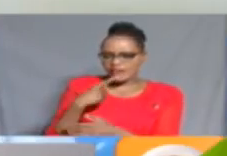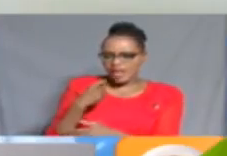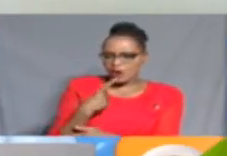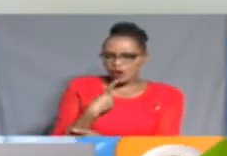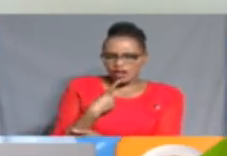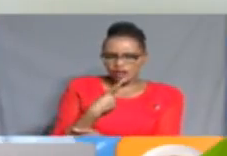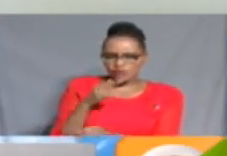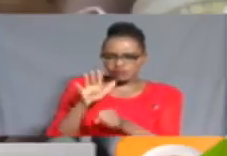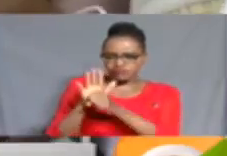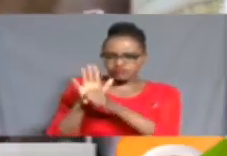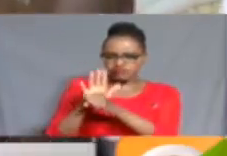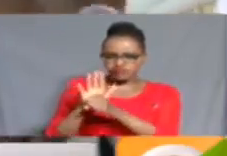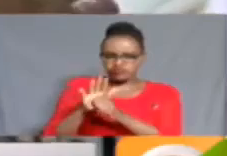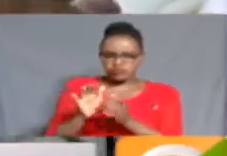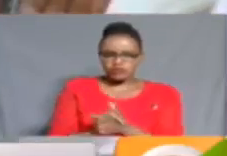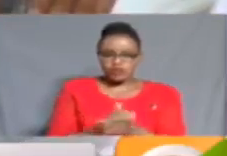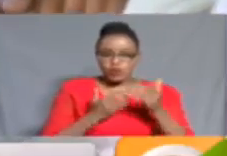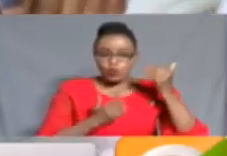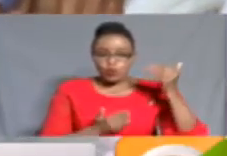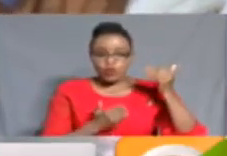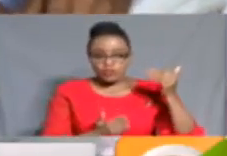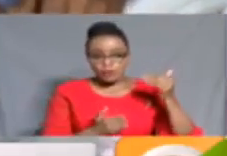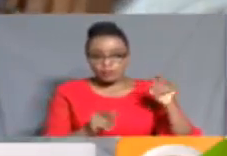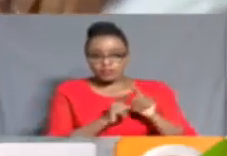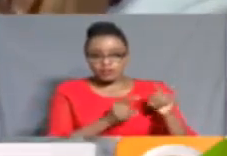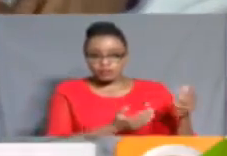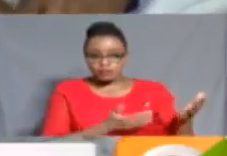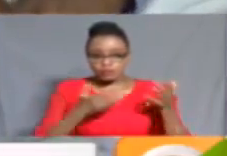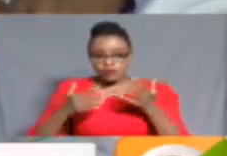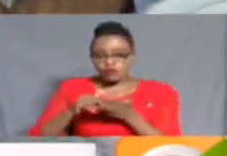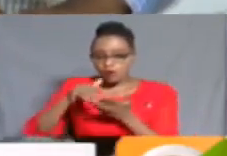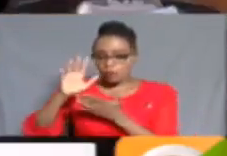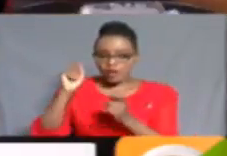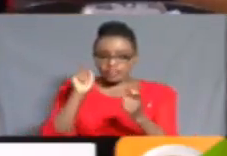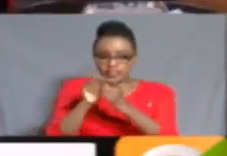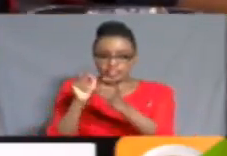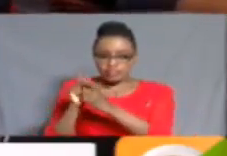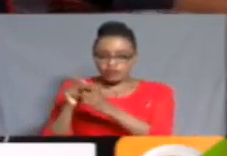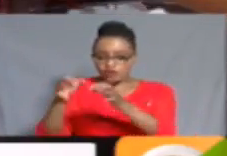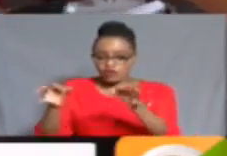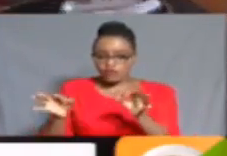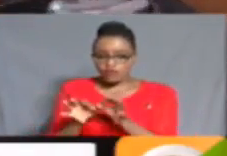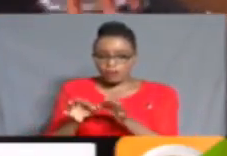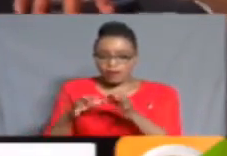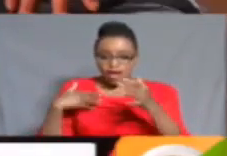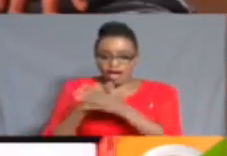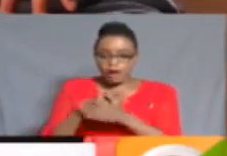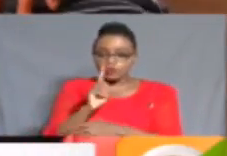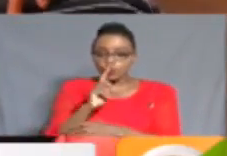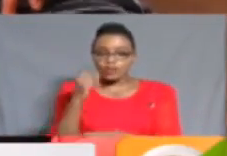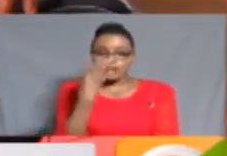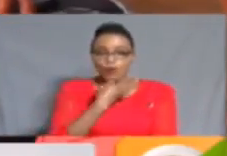by drugs. With the baby's brain having been taken for further tests, families have until the end of